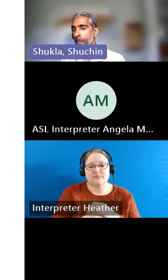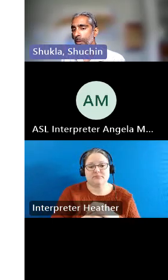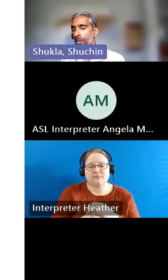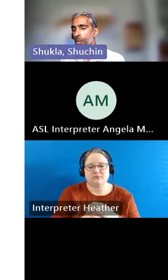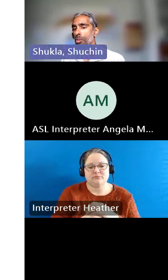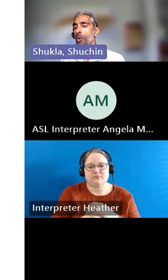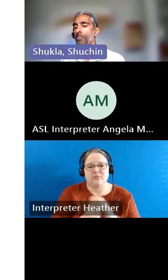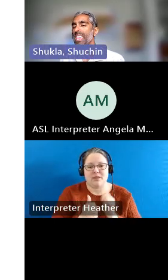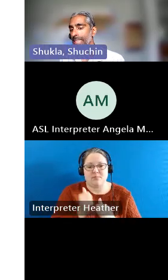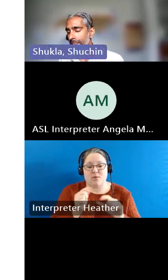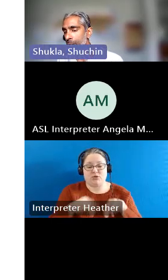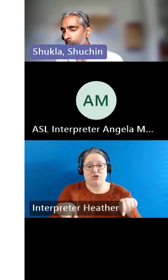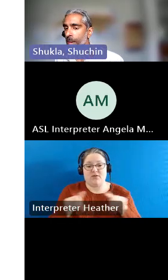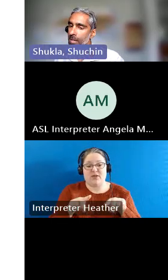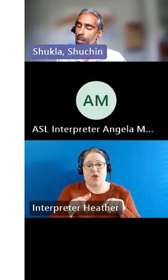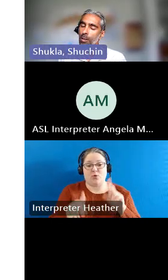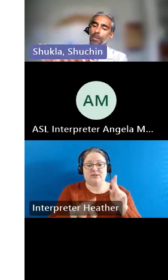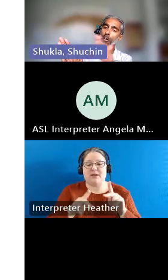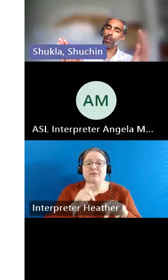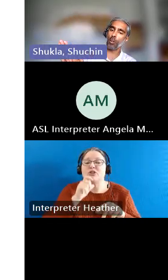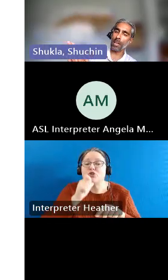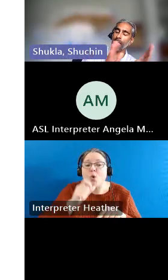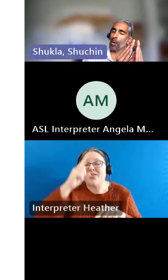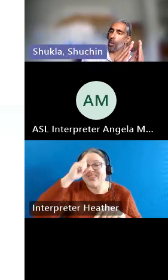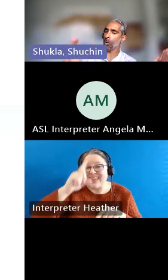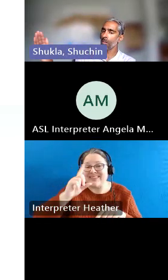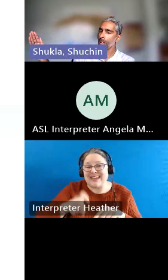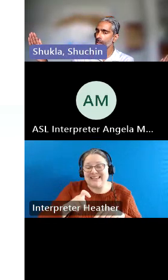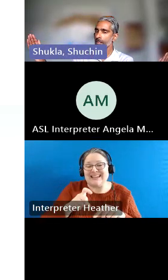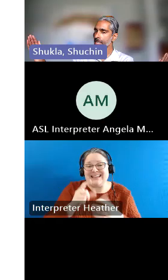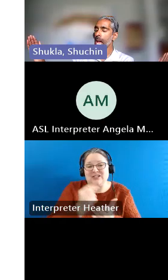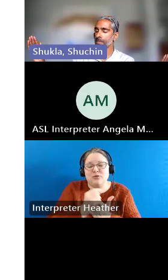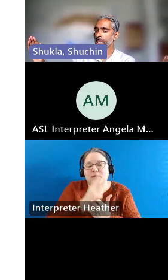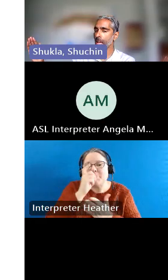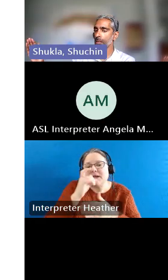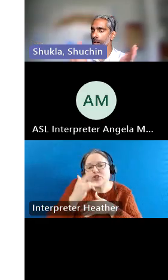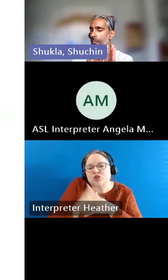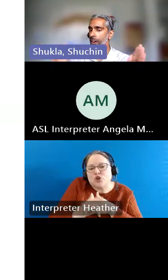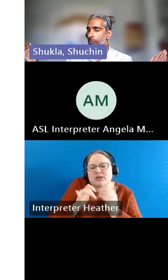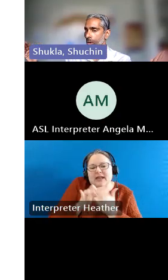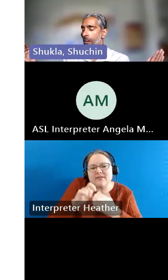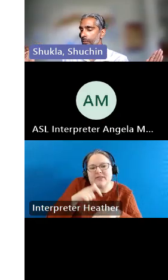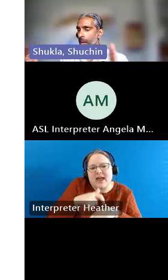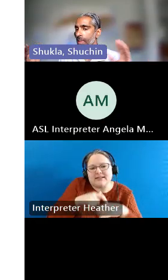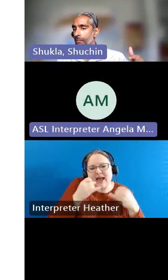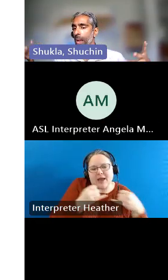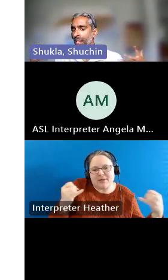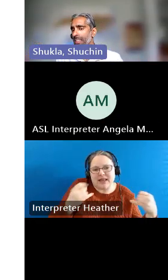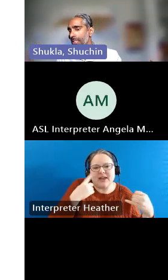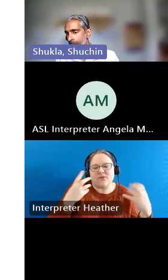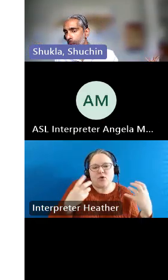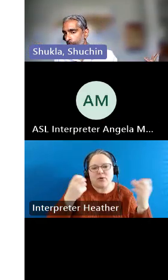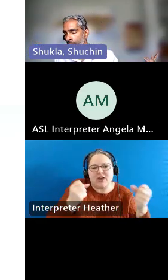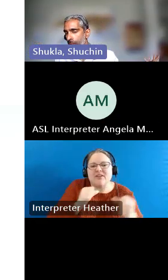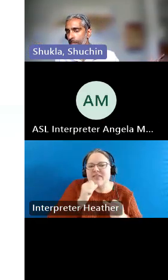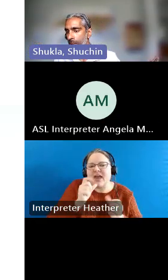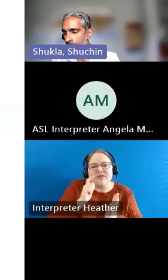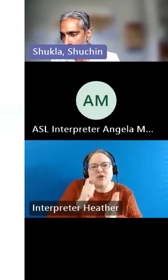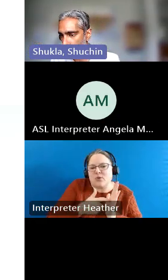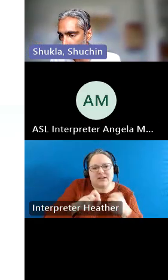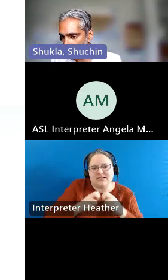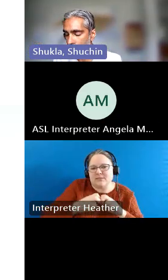And most of those people don't think they need treatment because they're early in that whole time scale of recovery, right? They haven't recognized that there's a